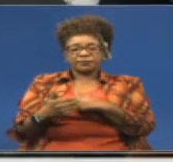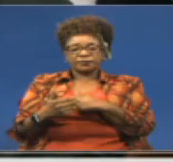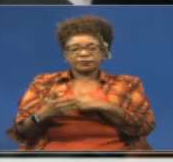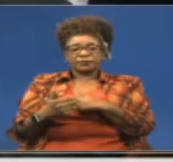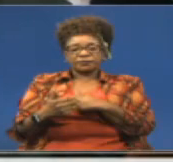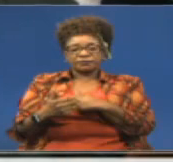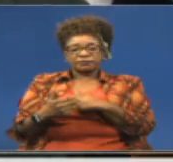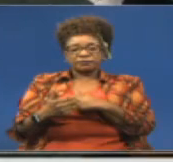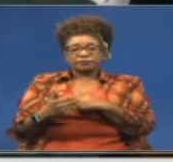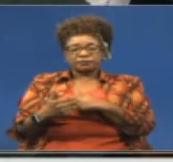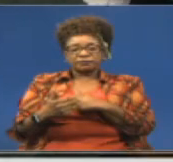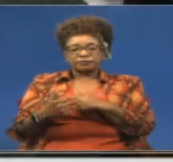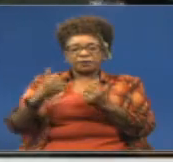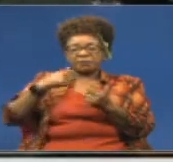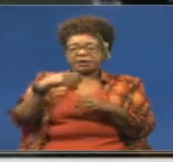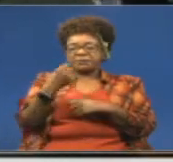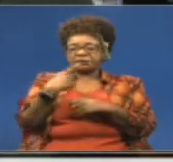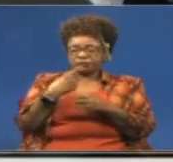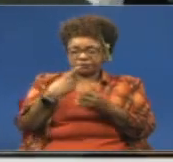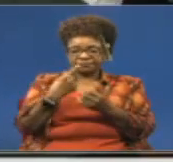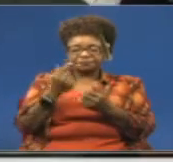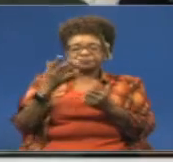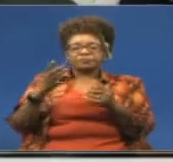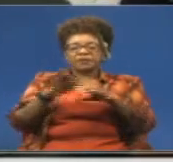My utilities,